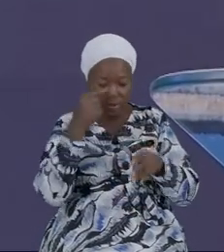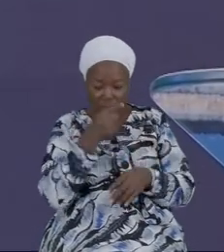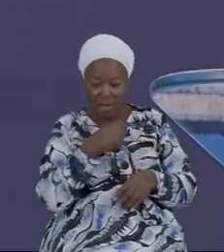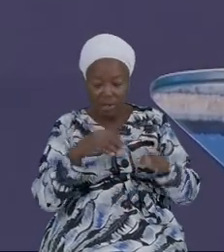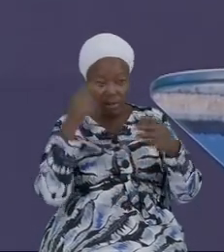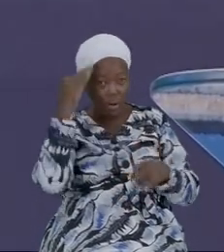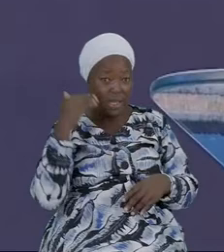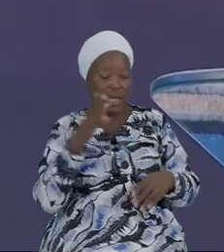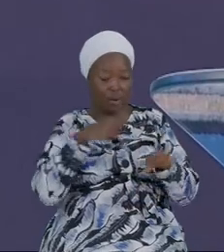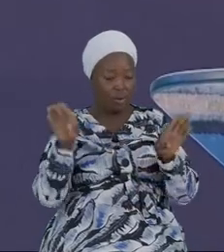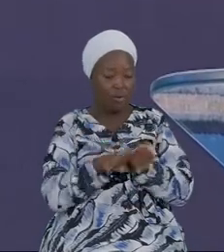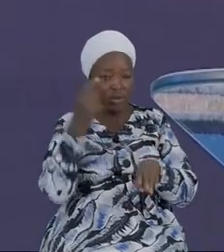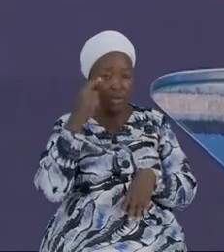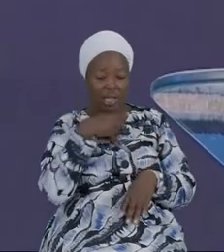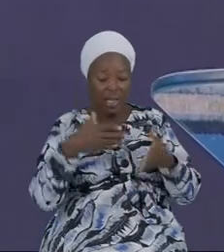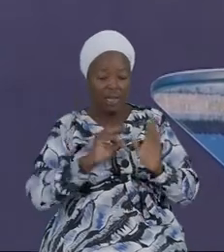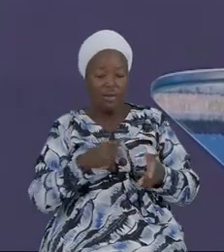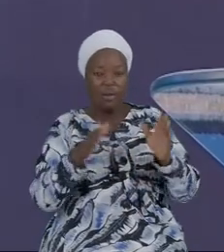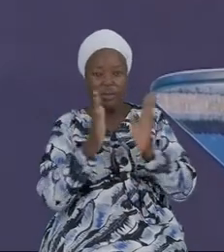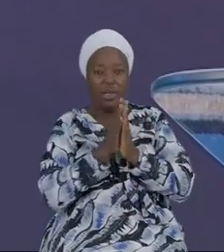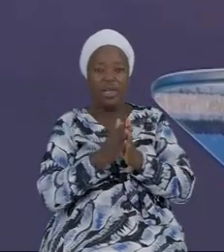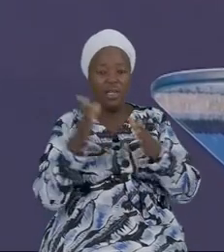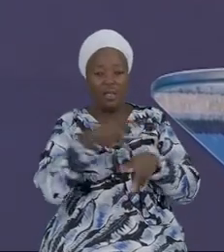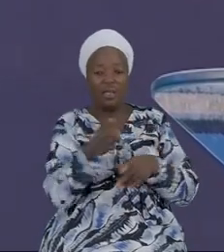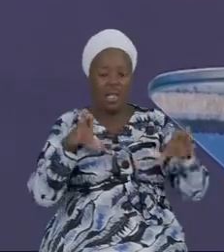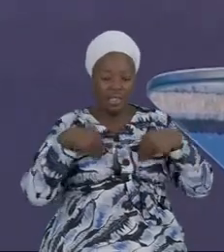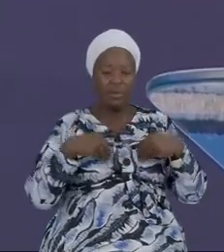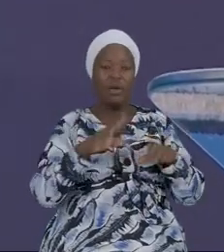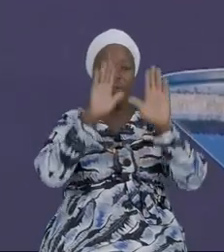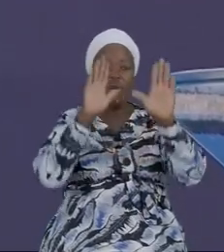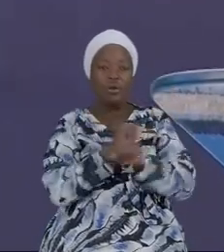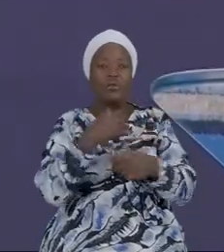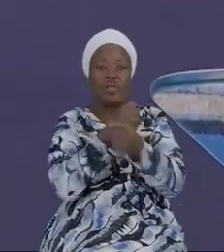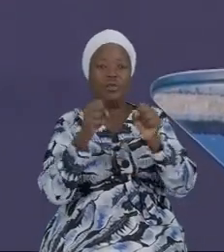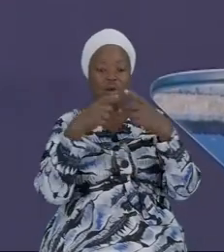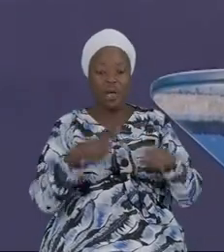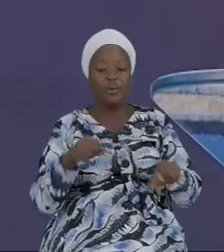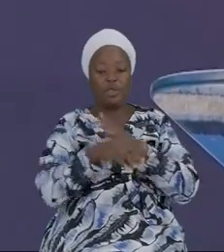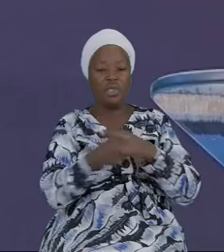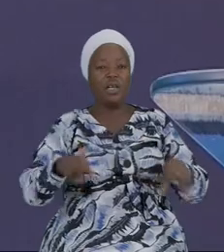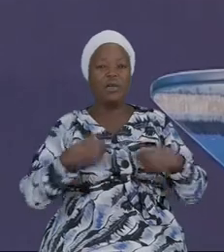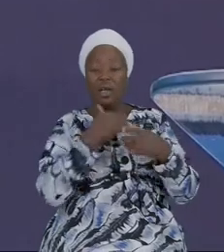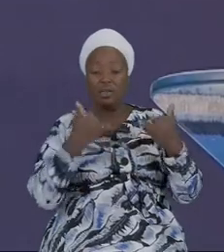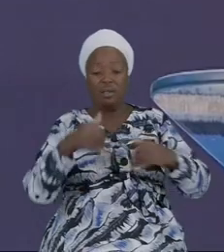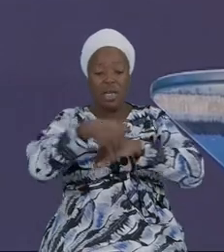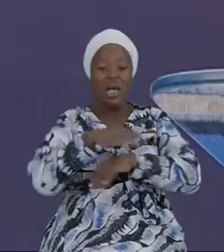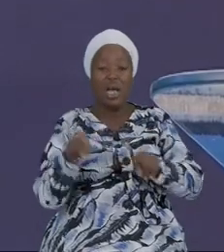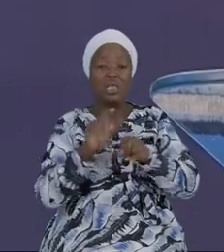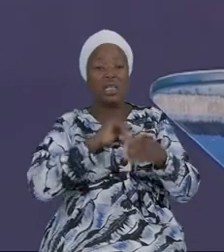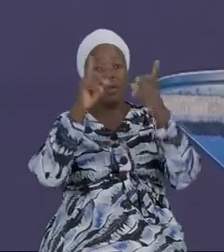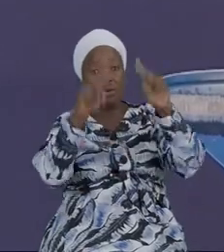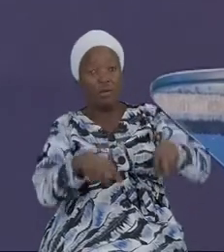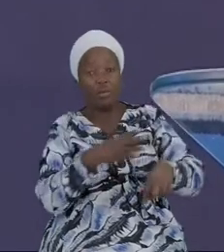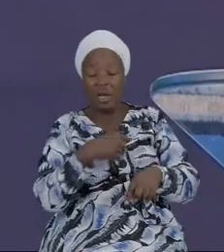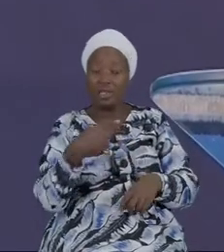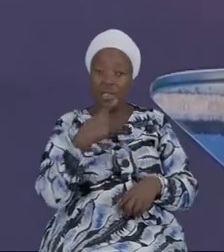us pray, they accepted. Miracle of salvation took place in their lives. And tonight, as I come